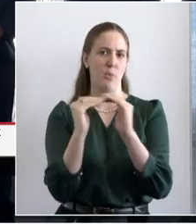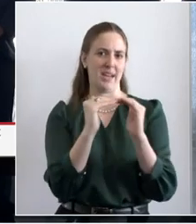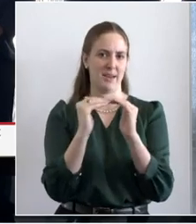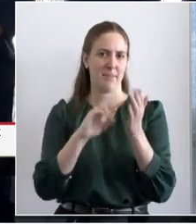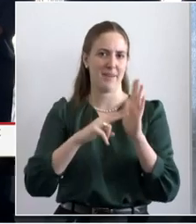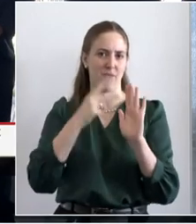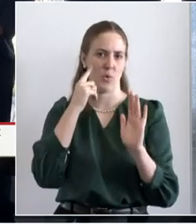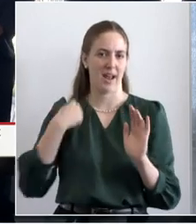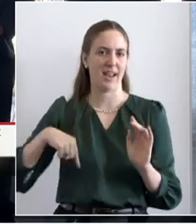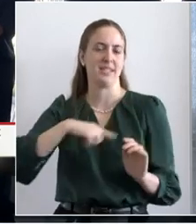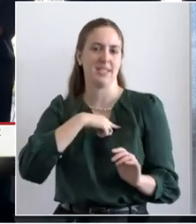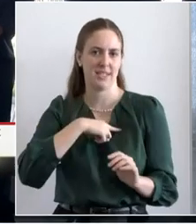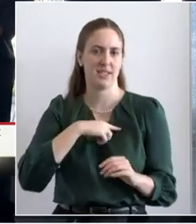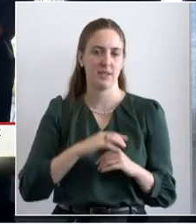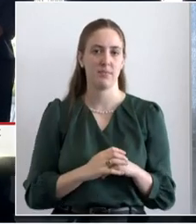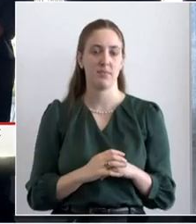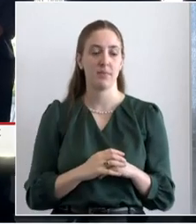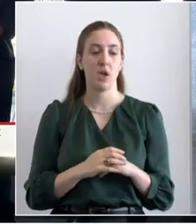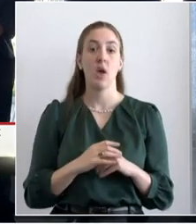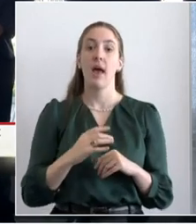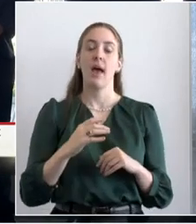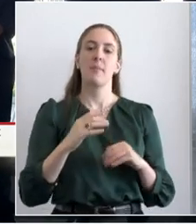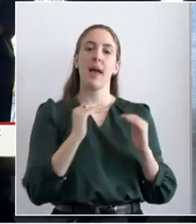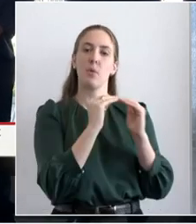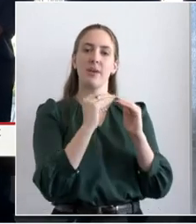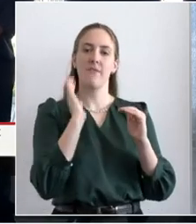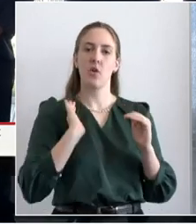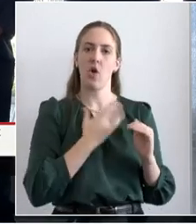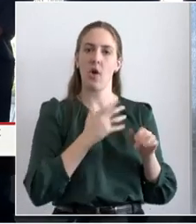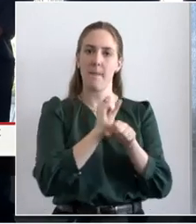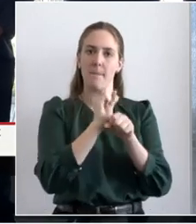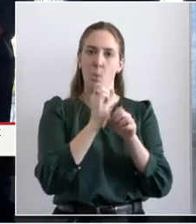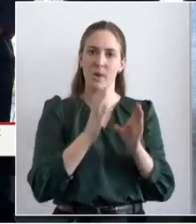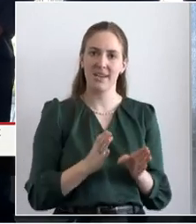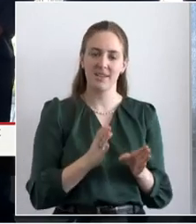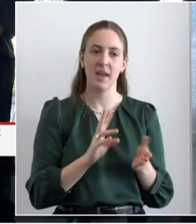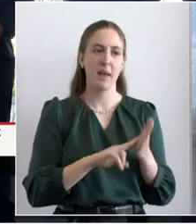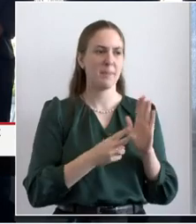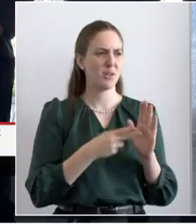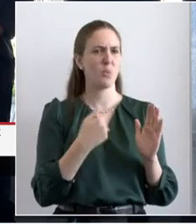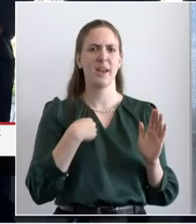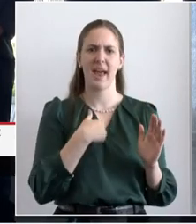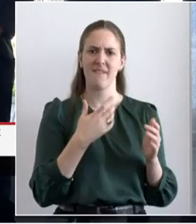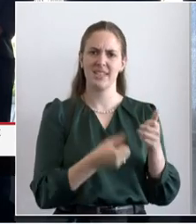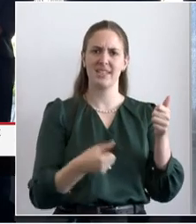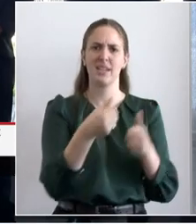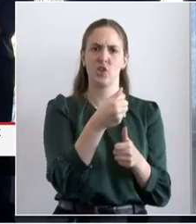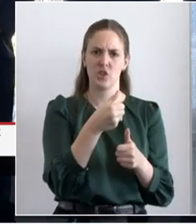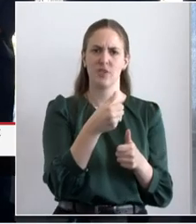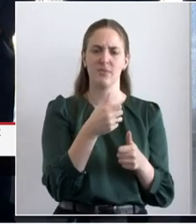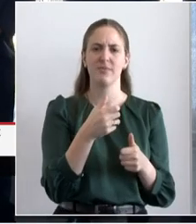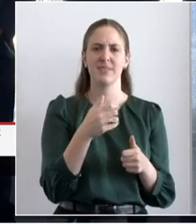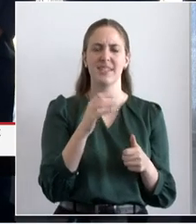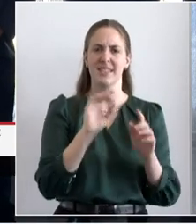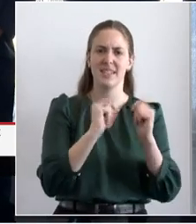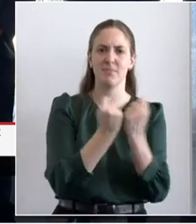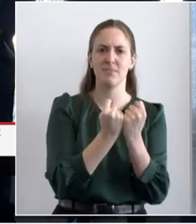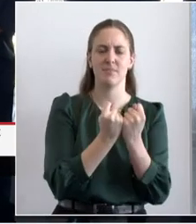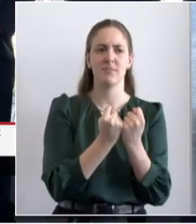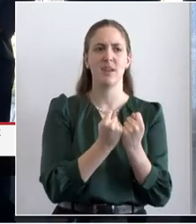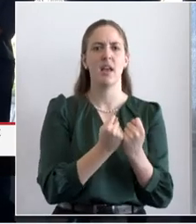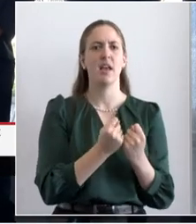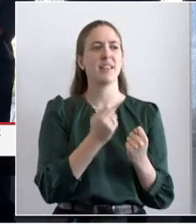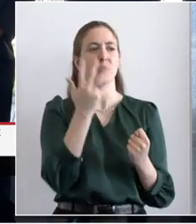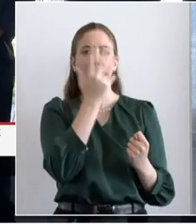does equity mean to our employees? Equity to our employees means that we have a senior executive team that looks like the community that we